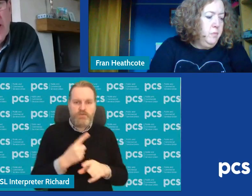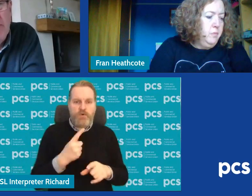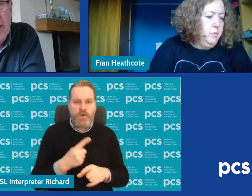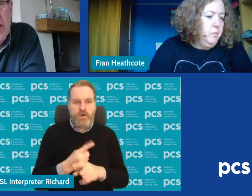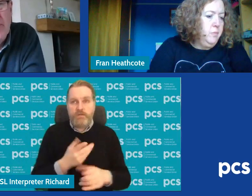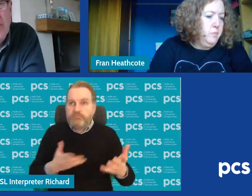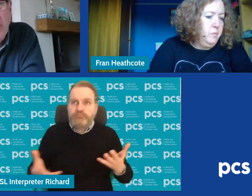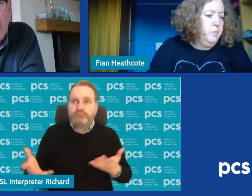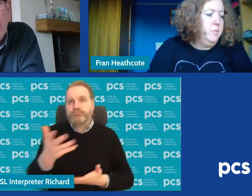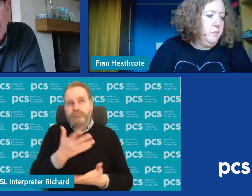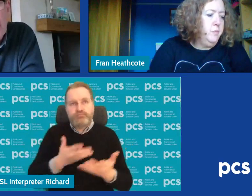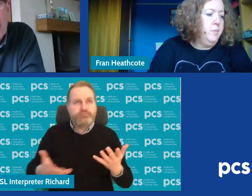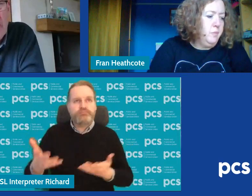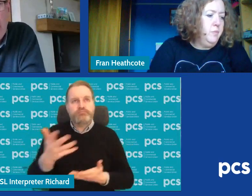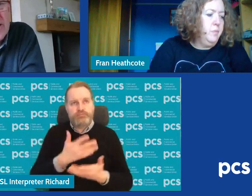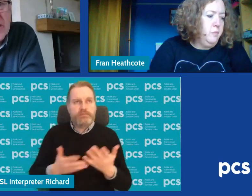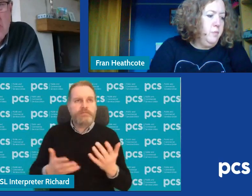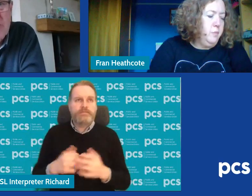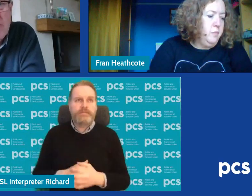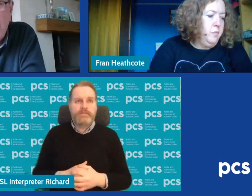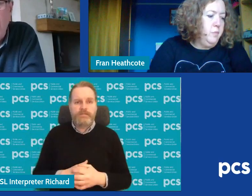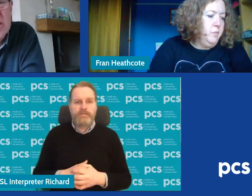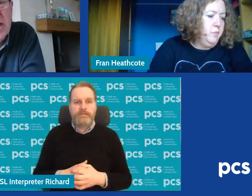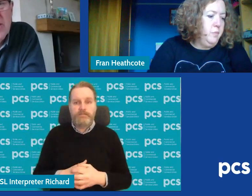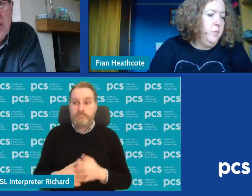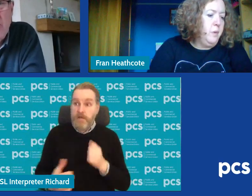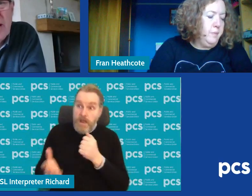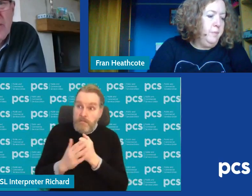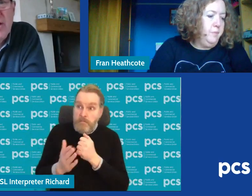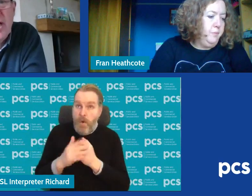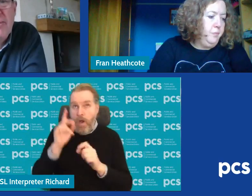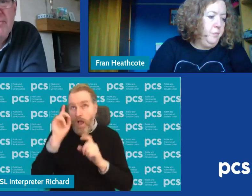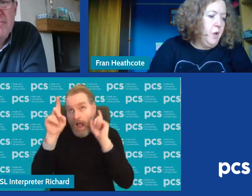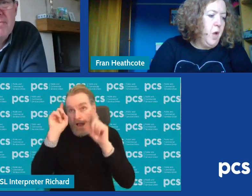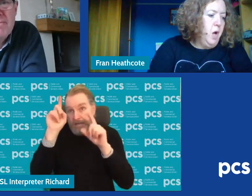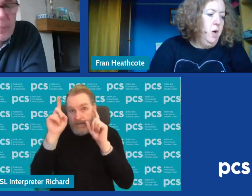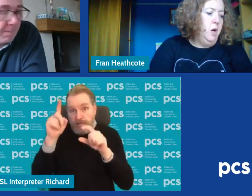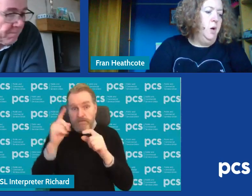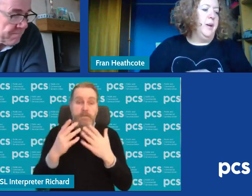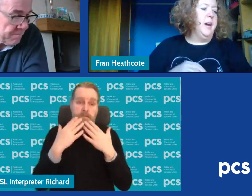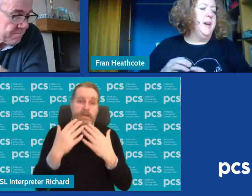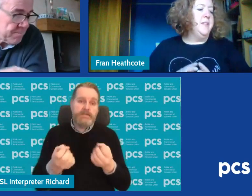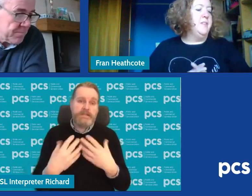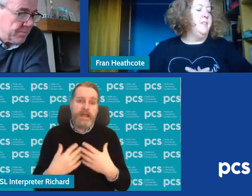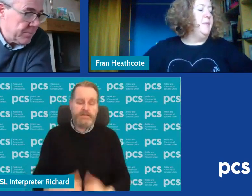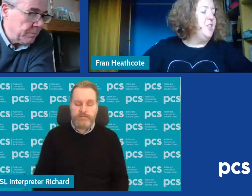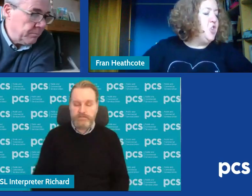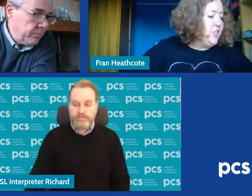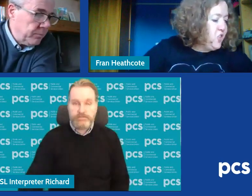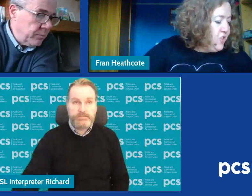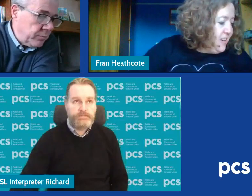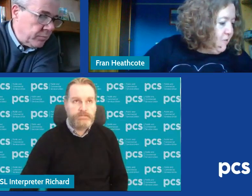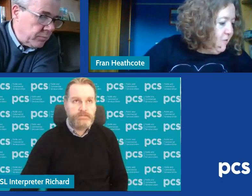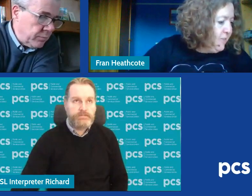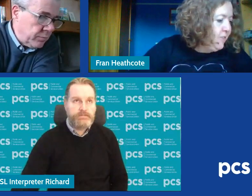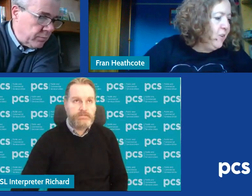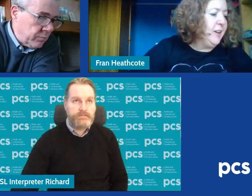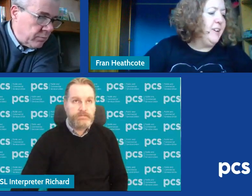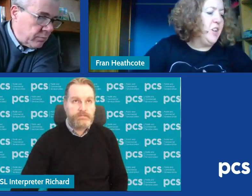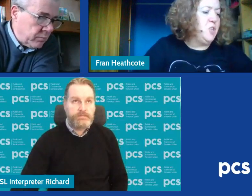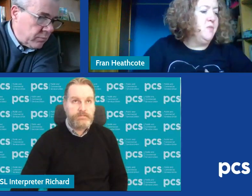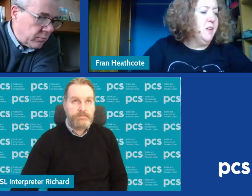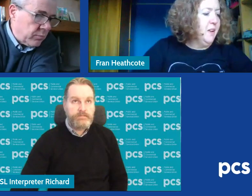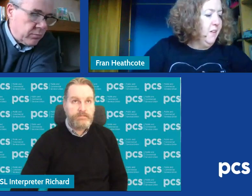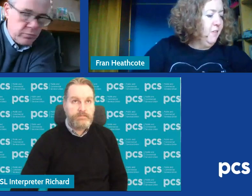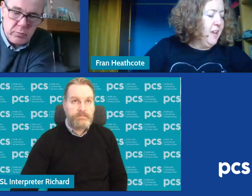they haven't happened by then. So, but any other ideas people want to send us in, we're happy to look at. Okay, there's some suggestions here around